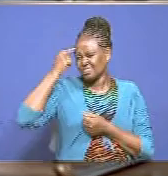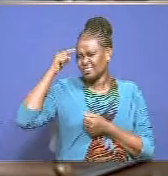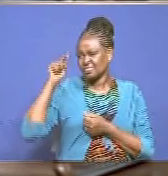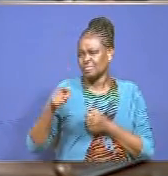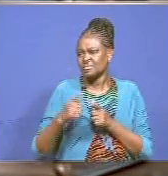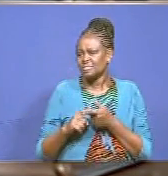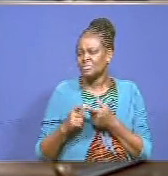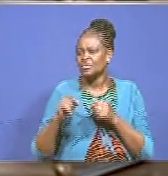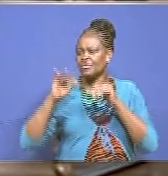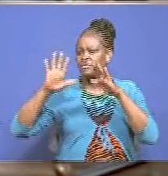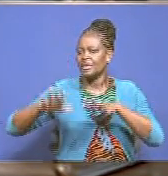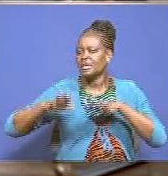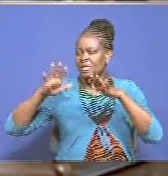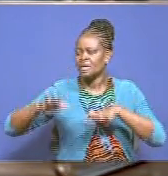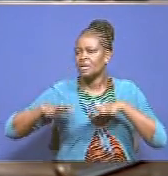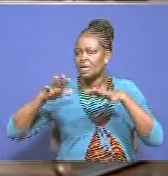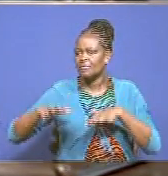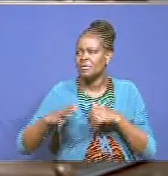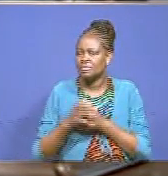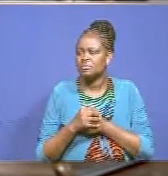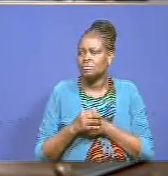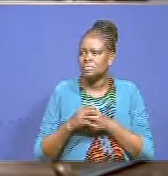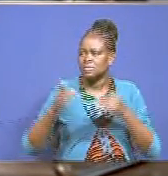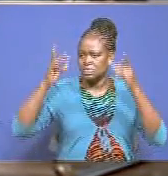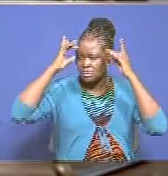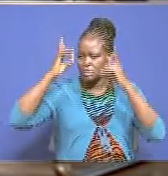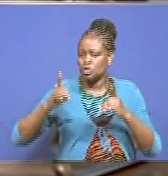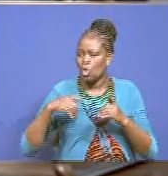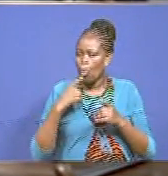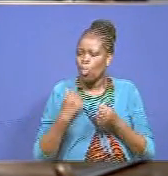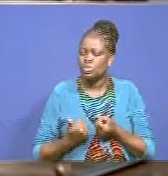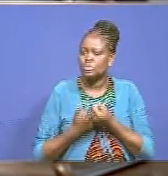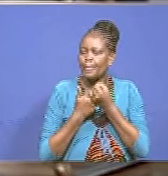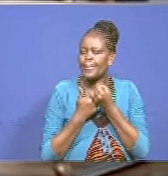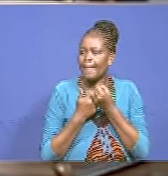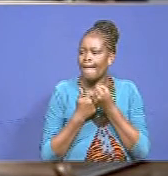very cautious on making on our choice of the candidate.